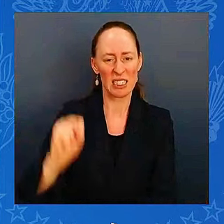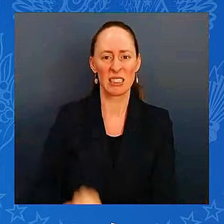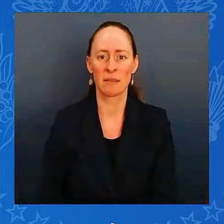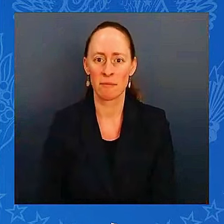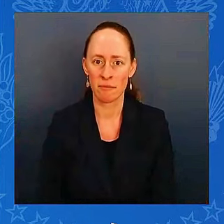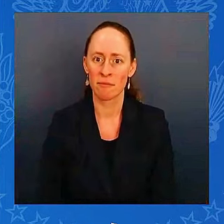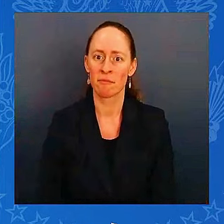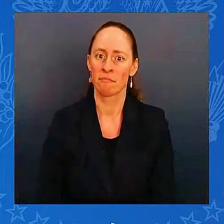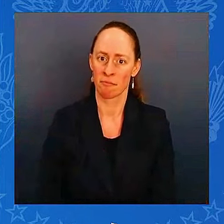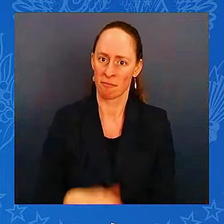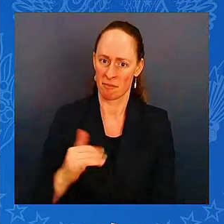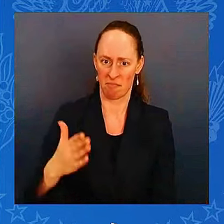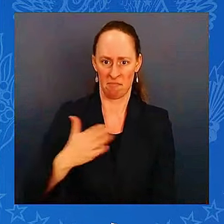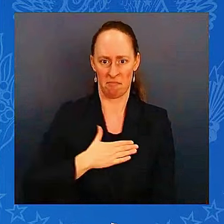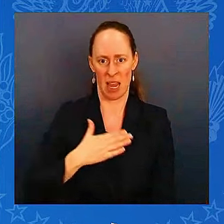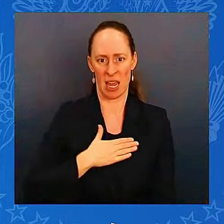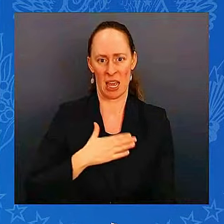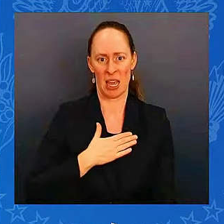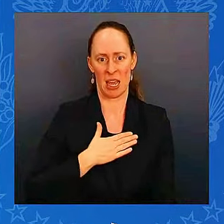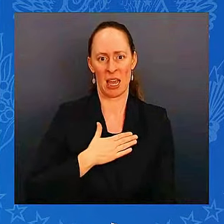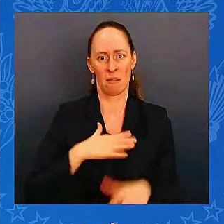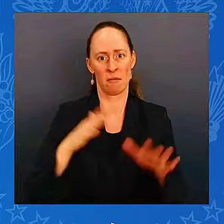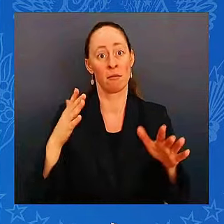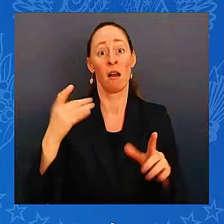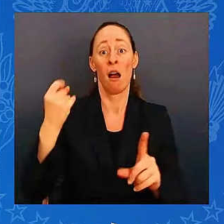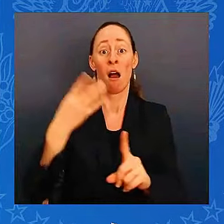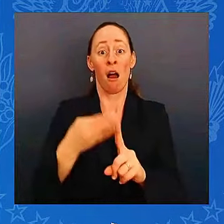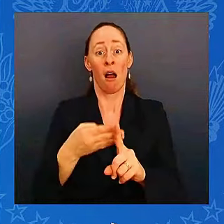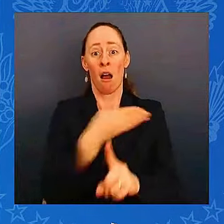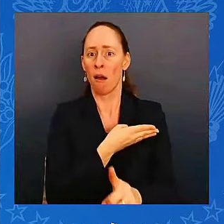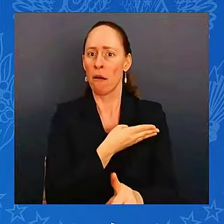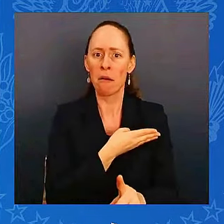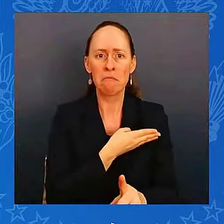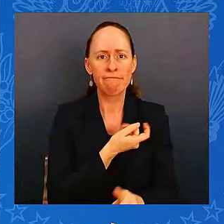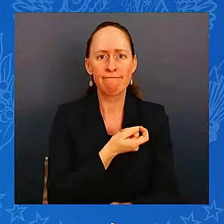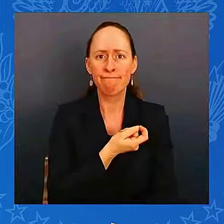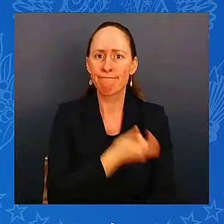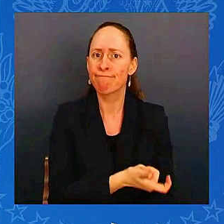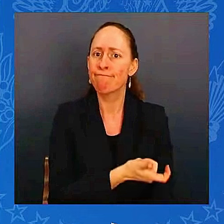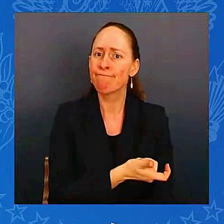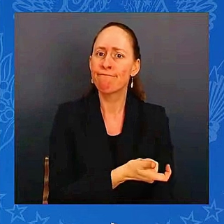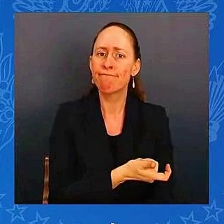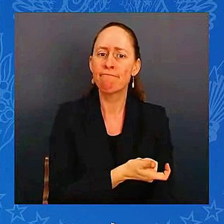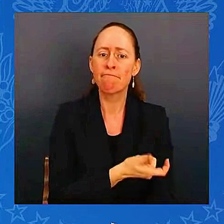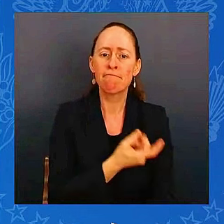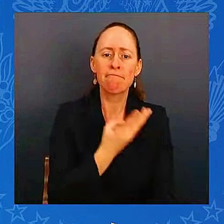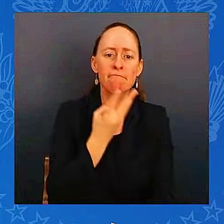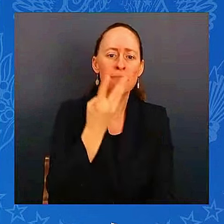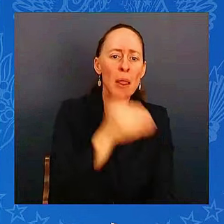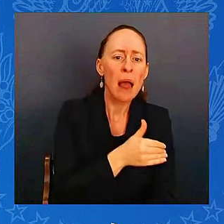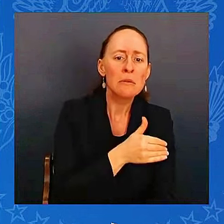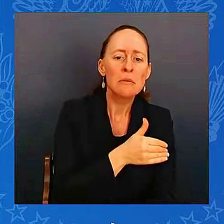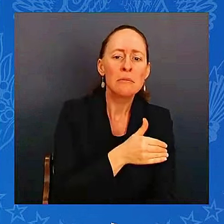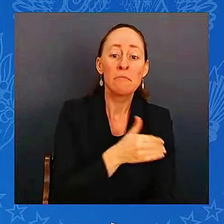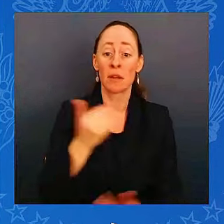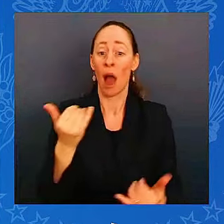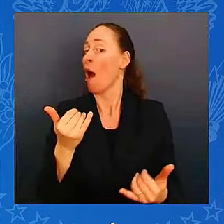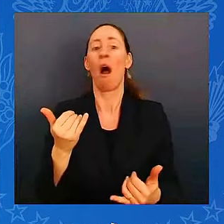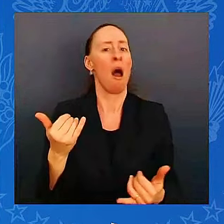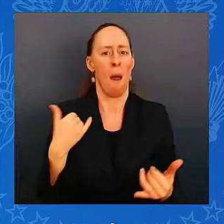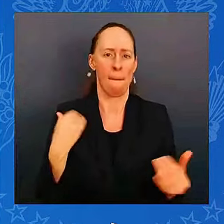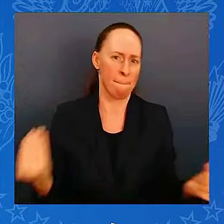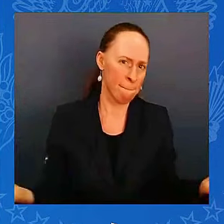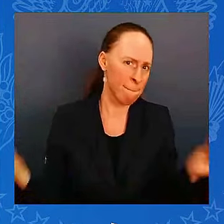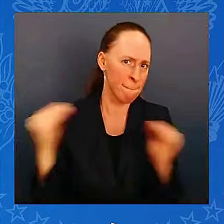4,845 in the previous 16 years, 8 times more per year. The preventive action that we have